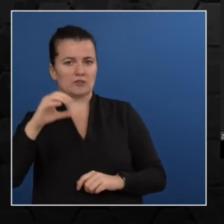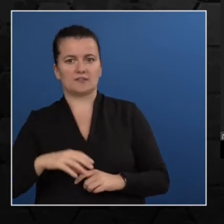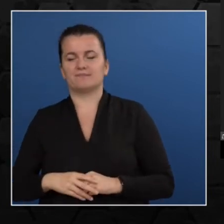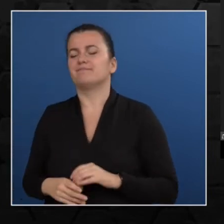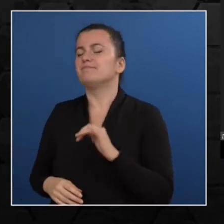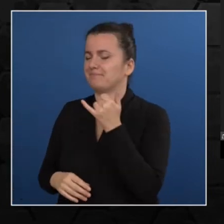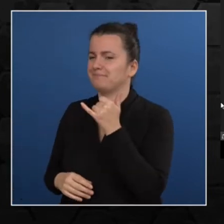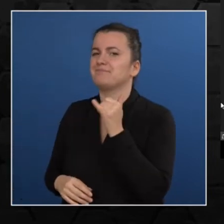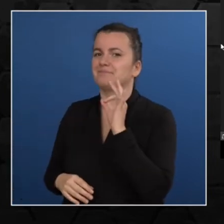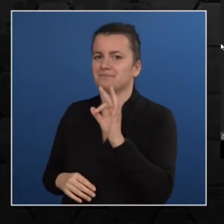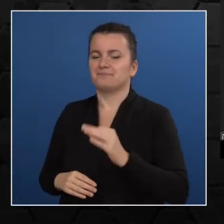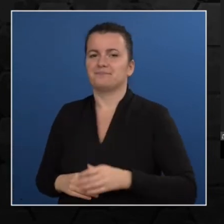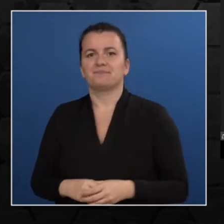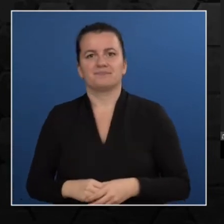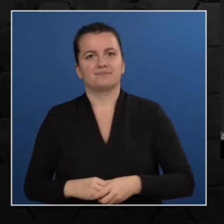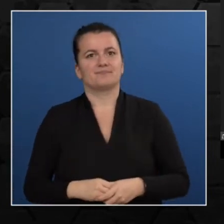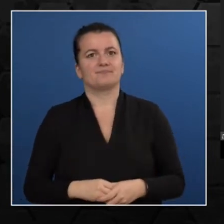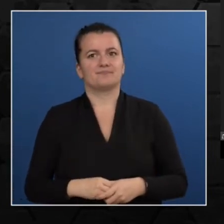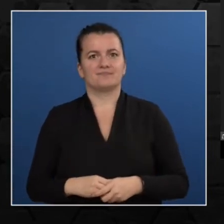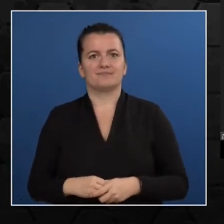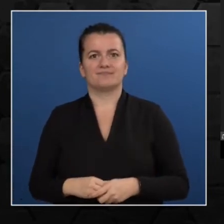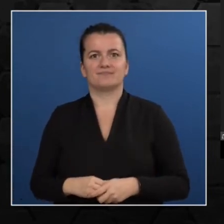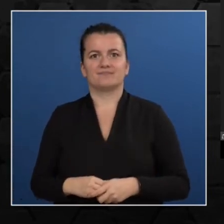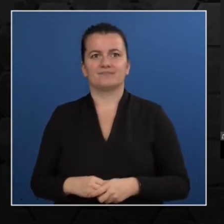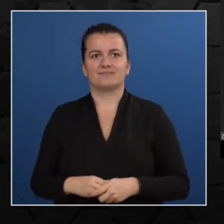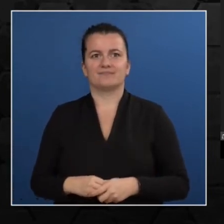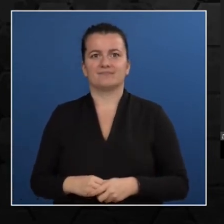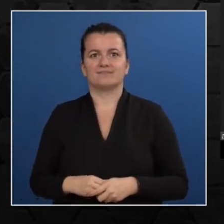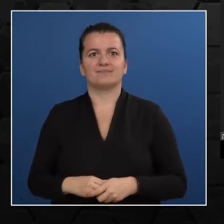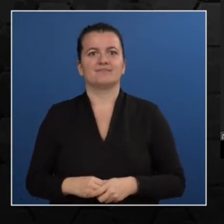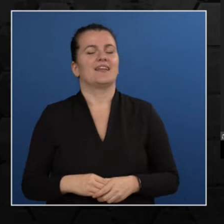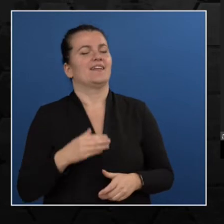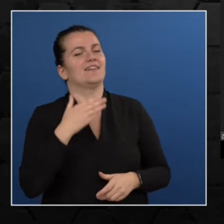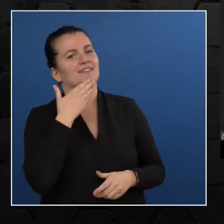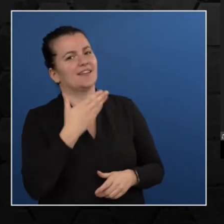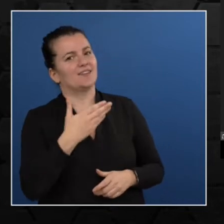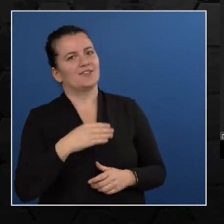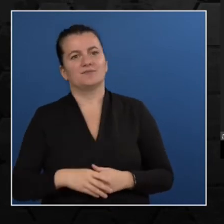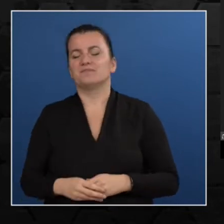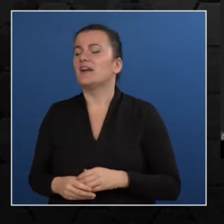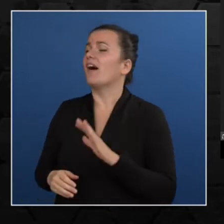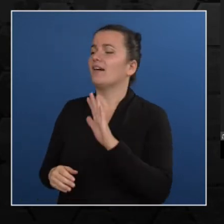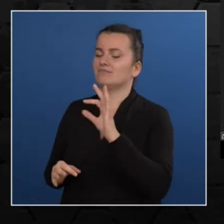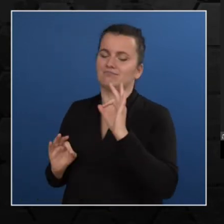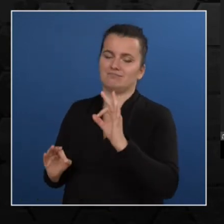more. Nah. Thank you. Okay, thank you.